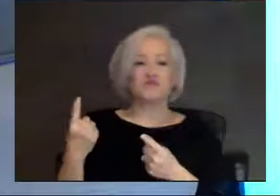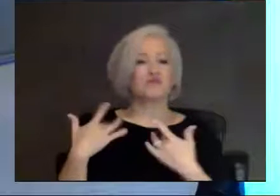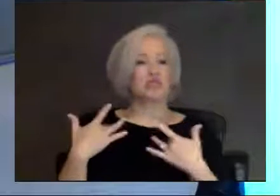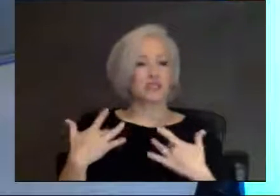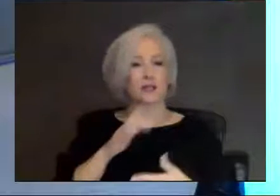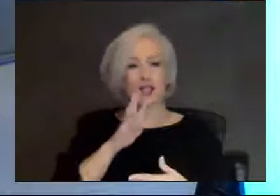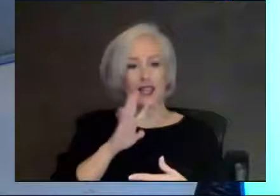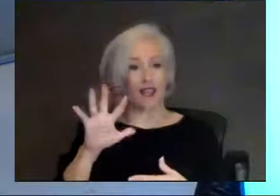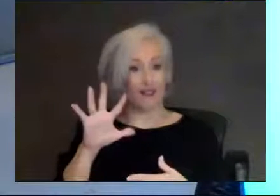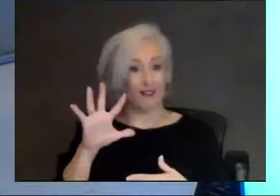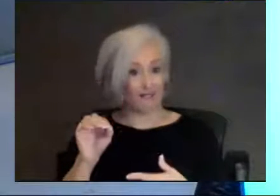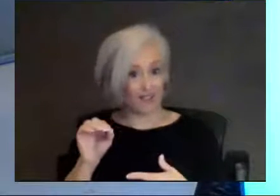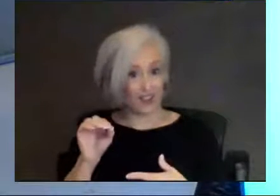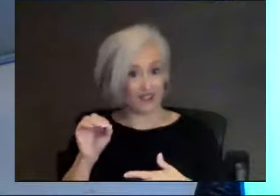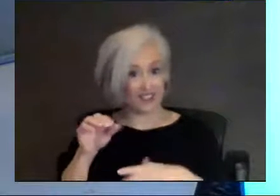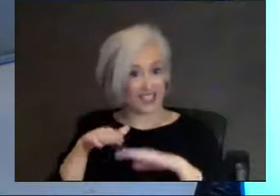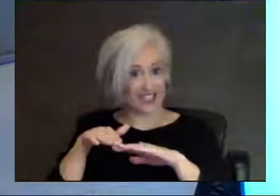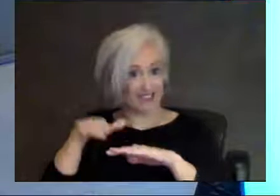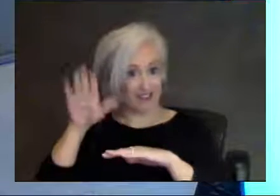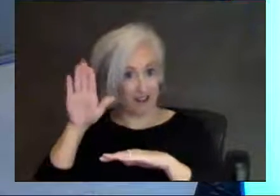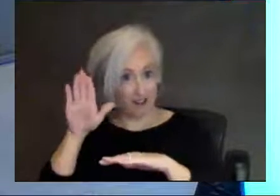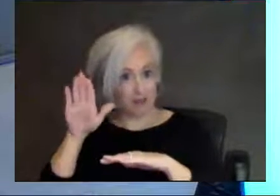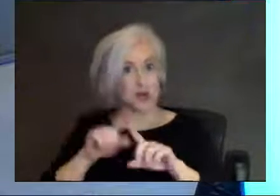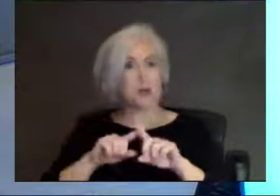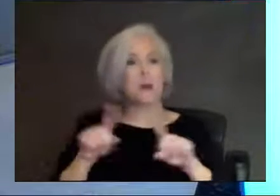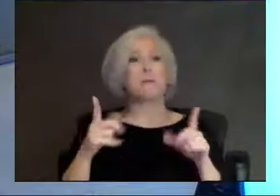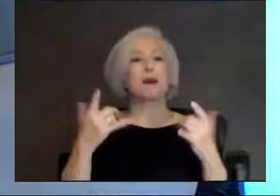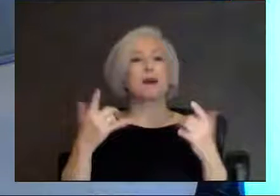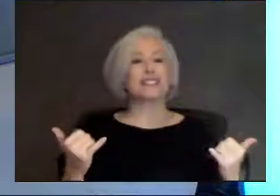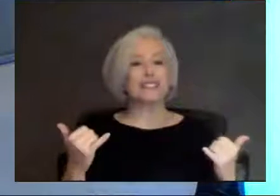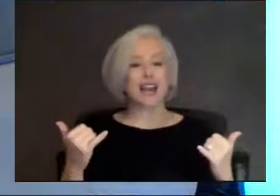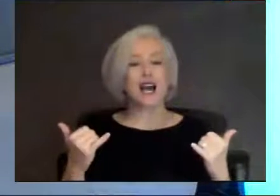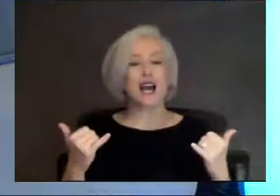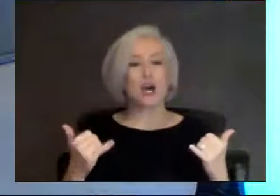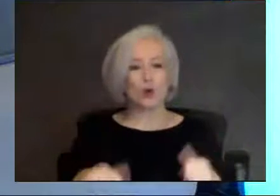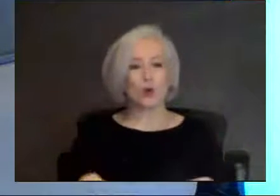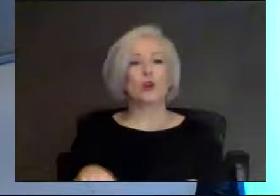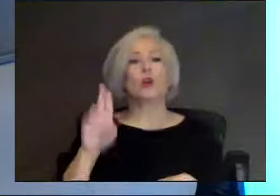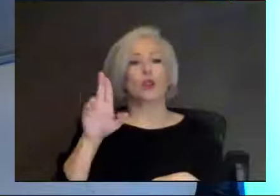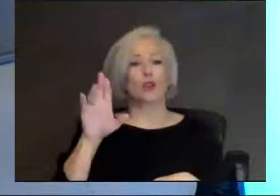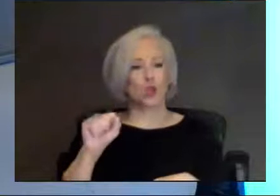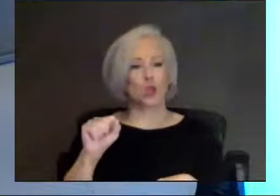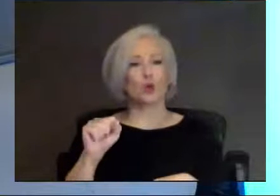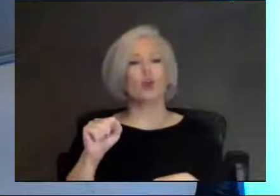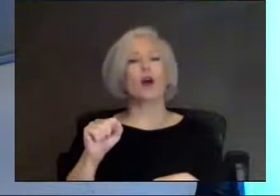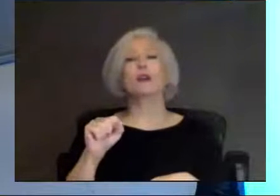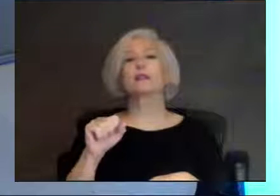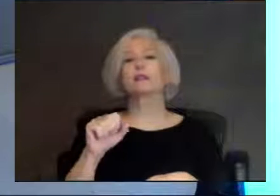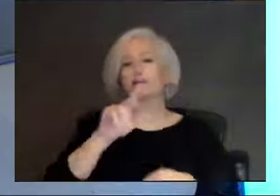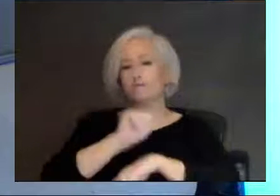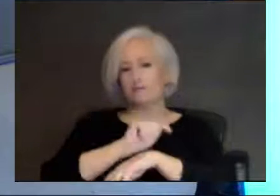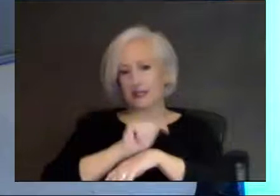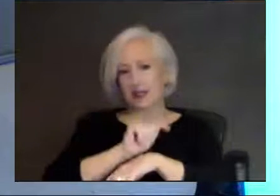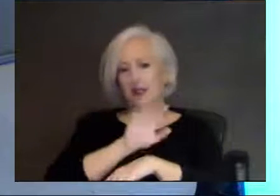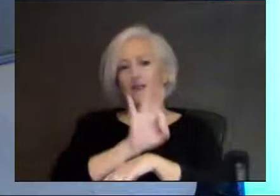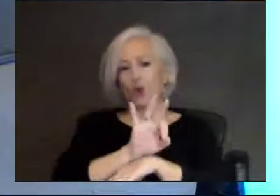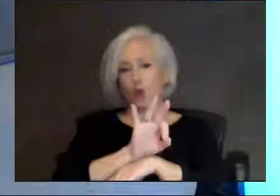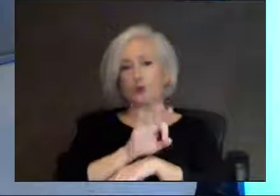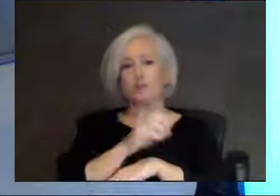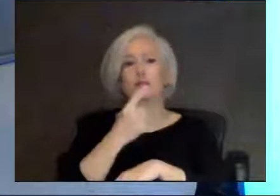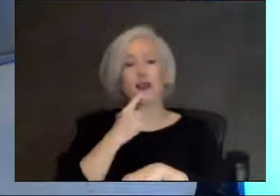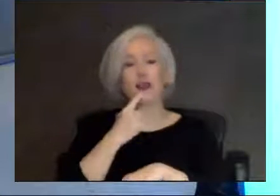now the U.S. Preventive Task Force has actually moved that down to 45 as a result of